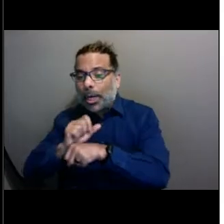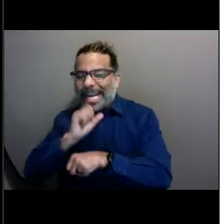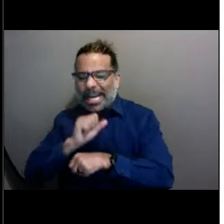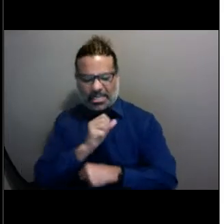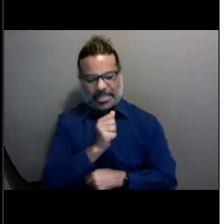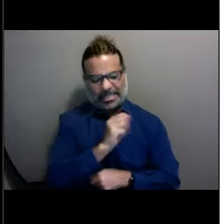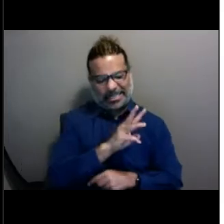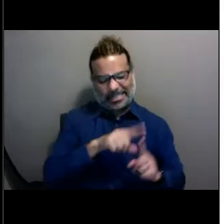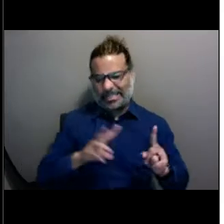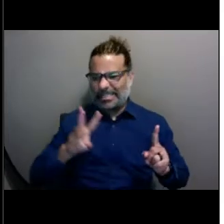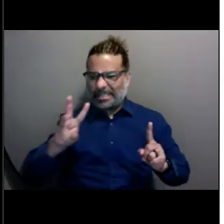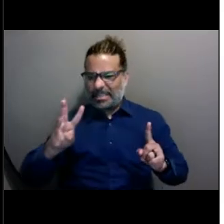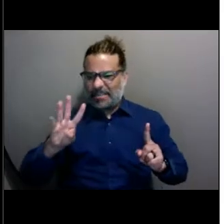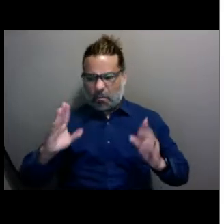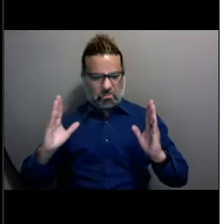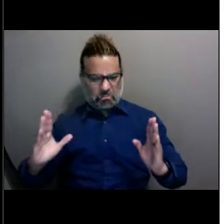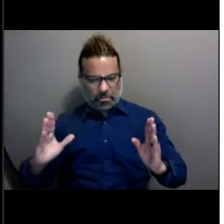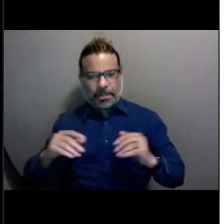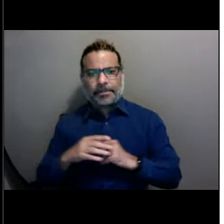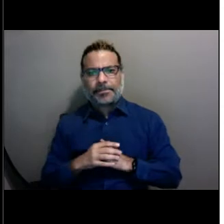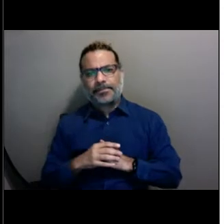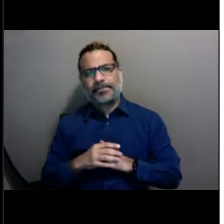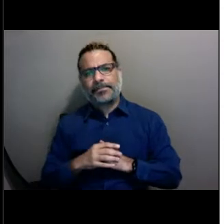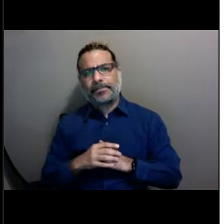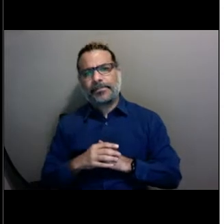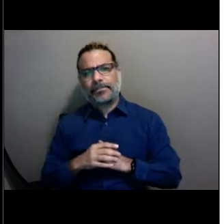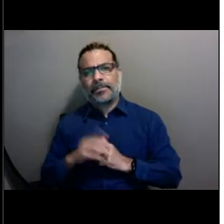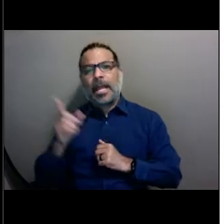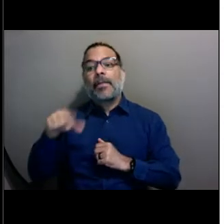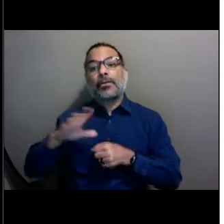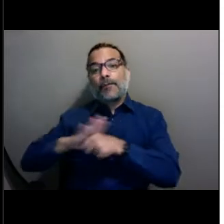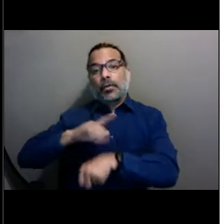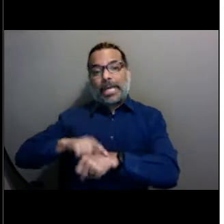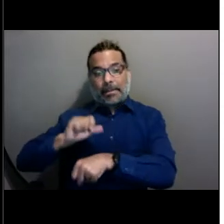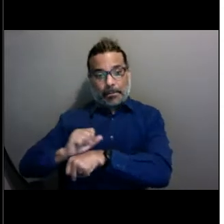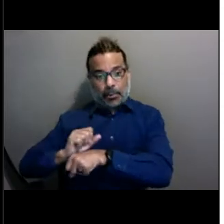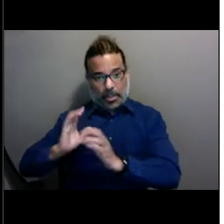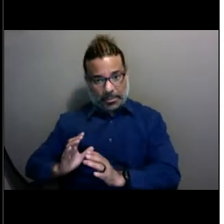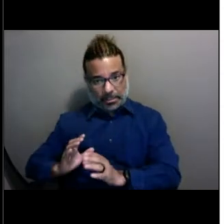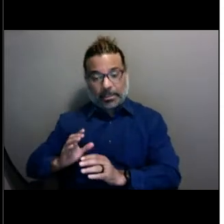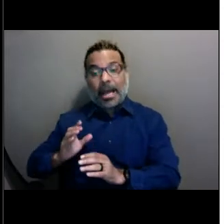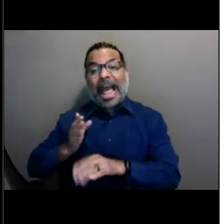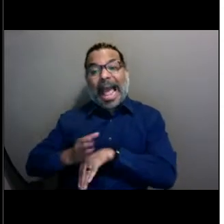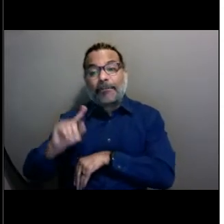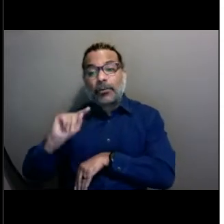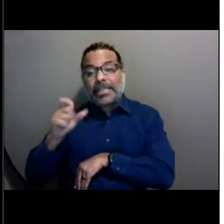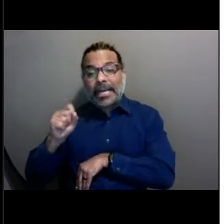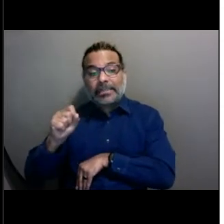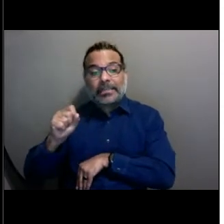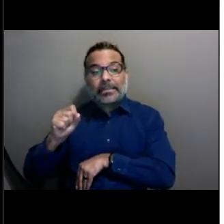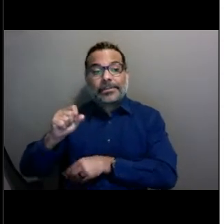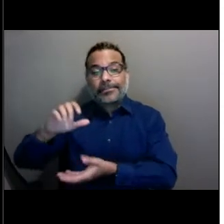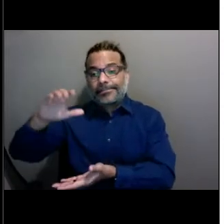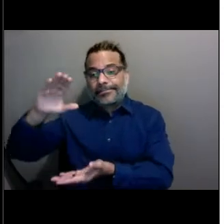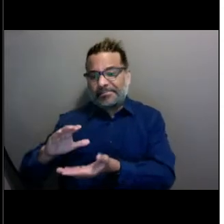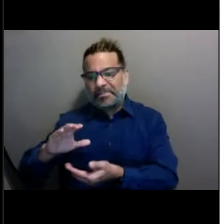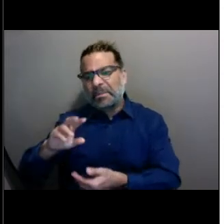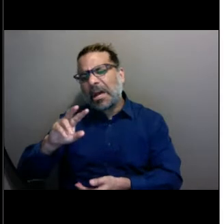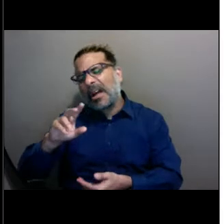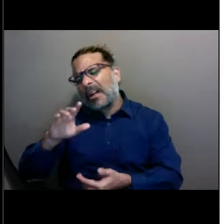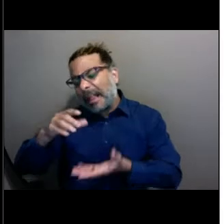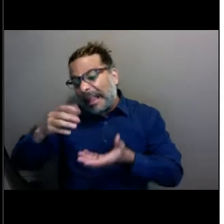age 16 and 64 who are full-time employed. And after tax, their disposable income is about